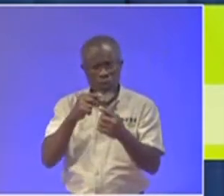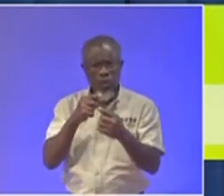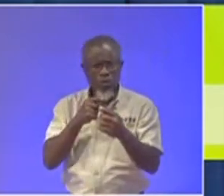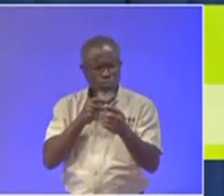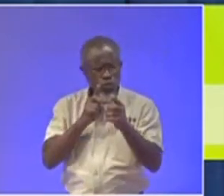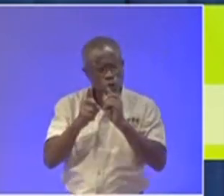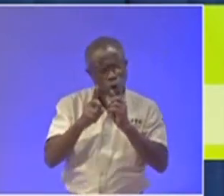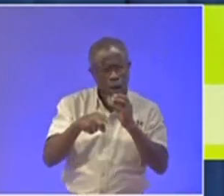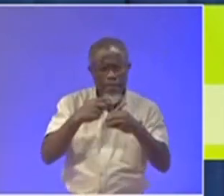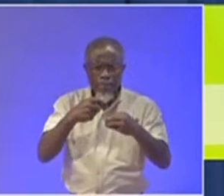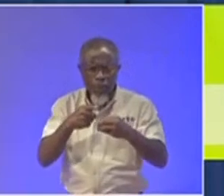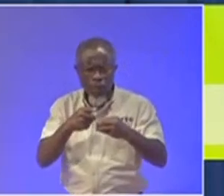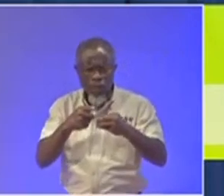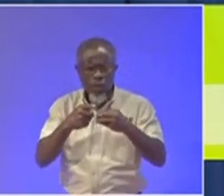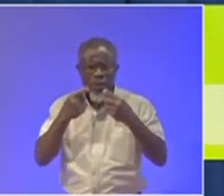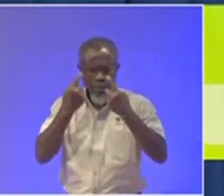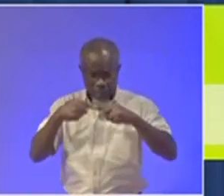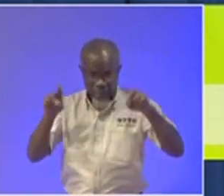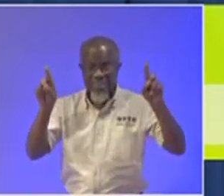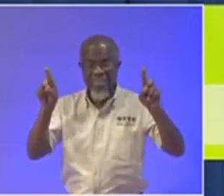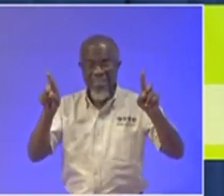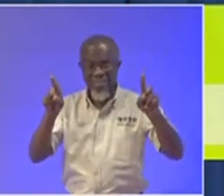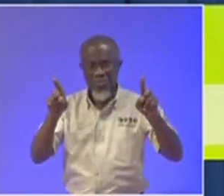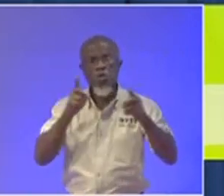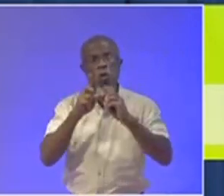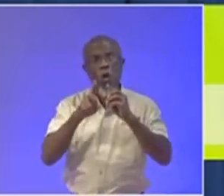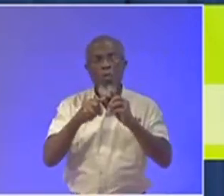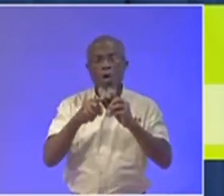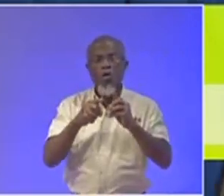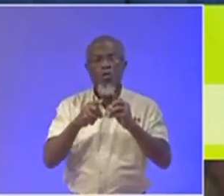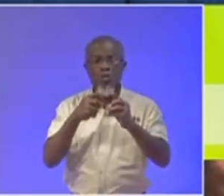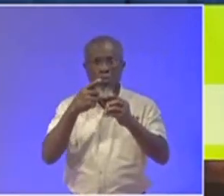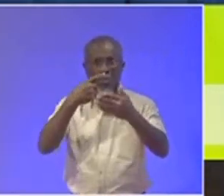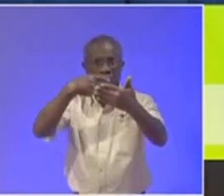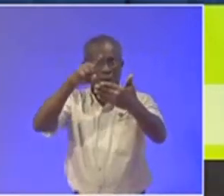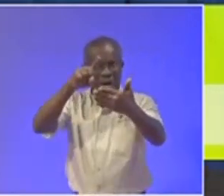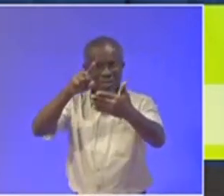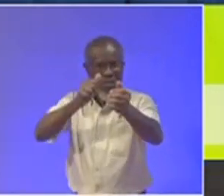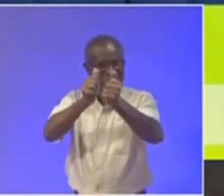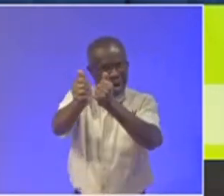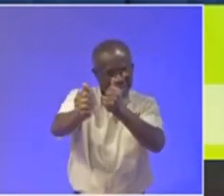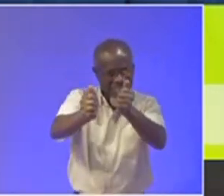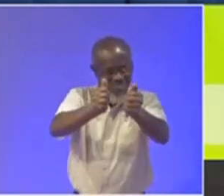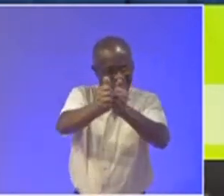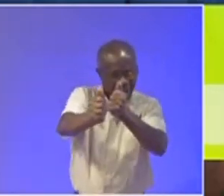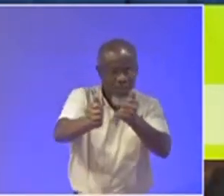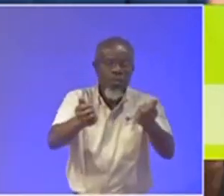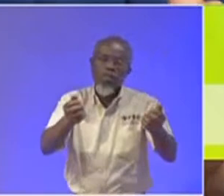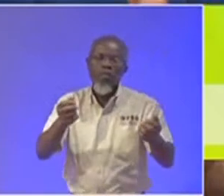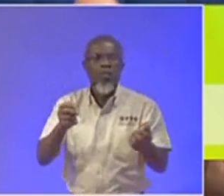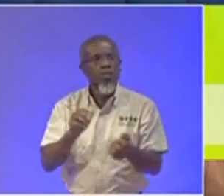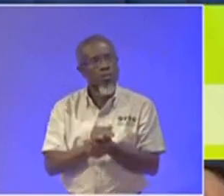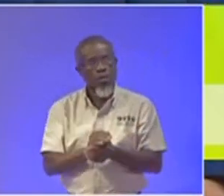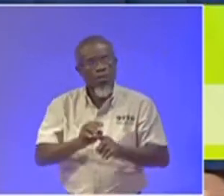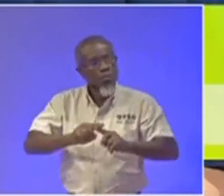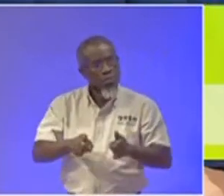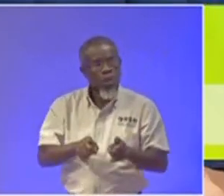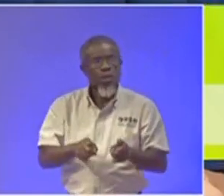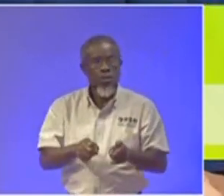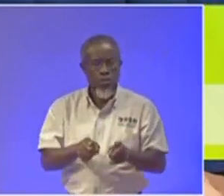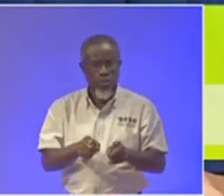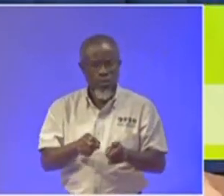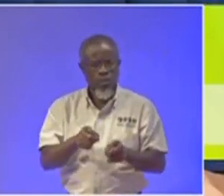of grades, we thought of it in terms of a number of things that didn't involve the voice of the student. What do even students